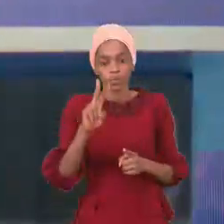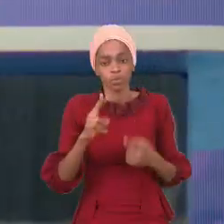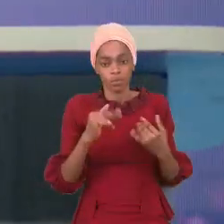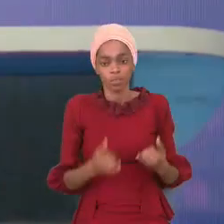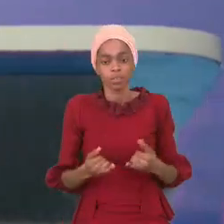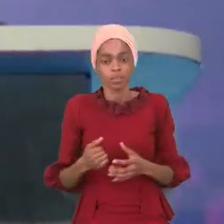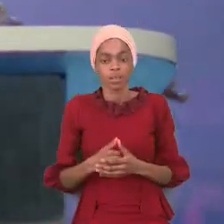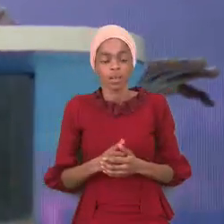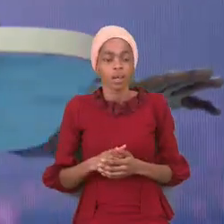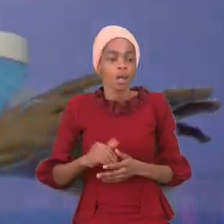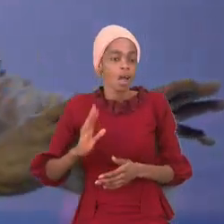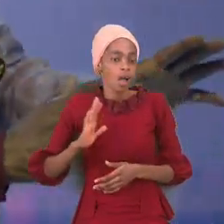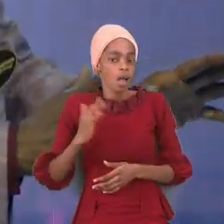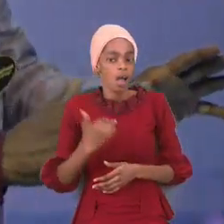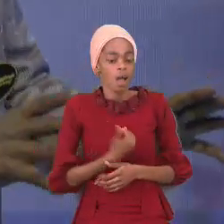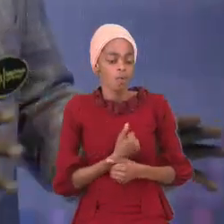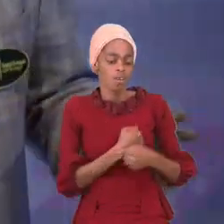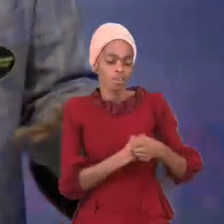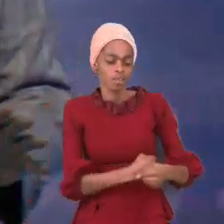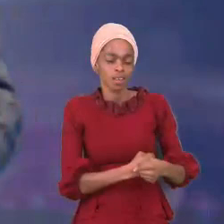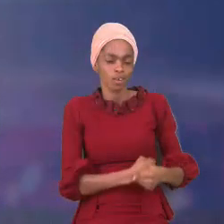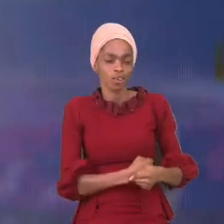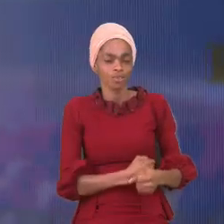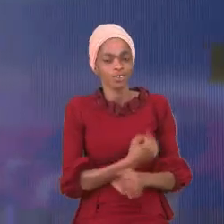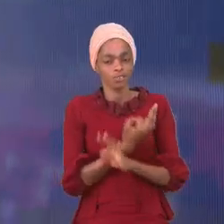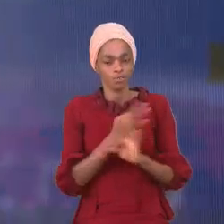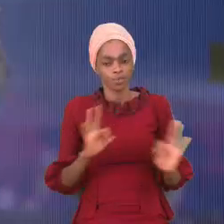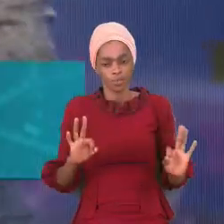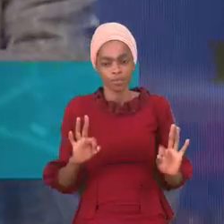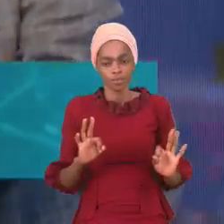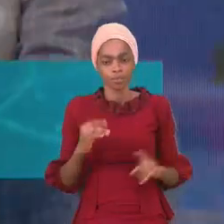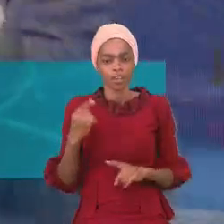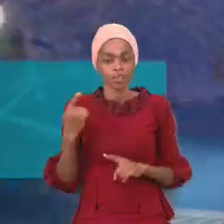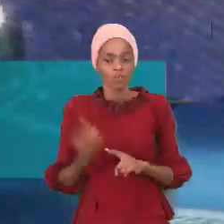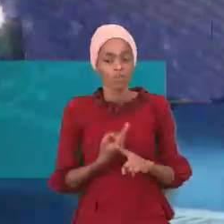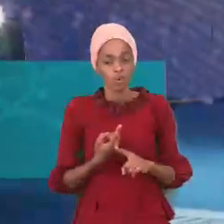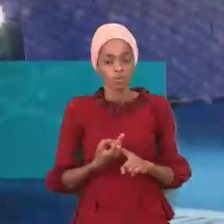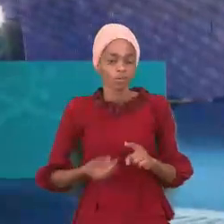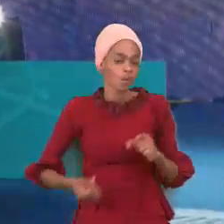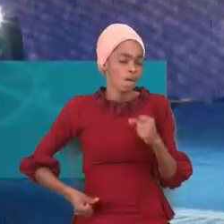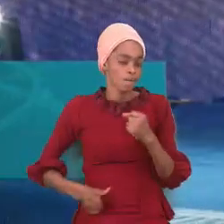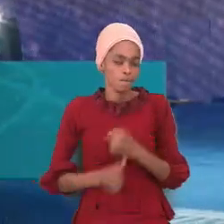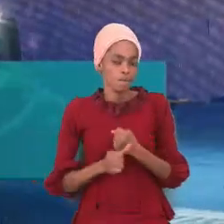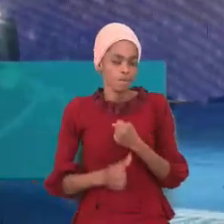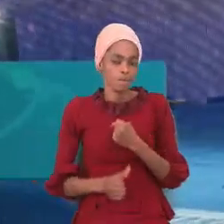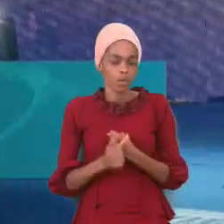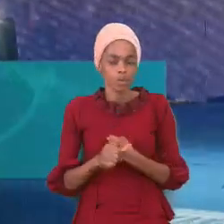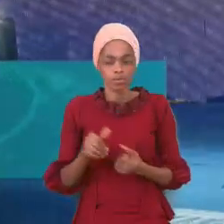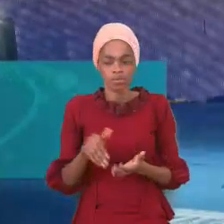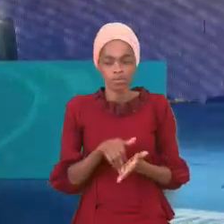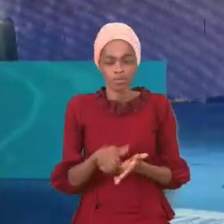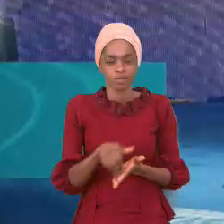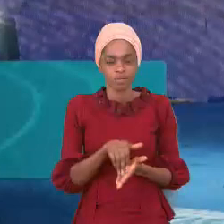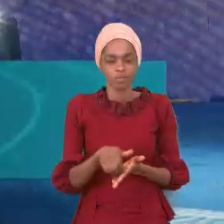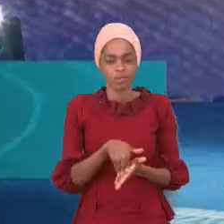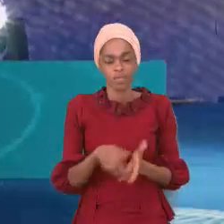at our secured freedom from fatal feebleness.